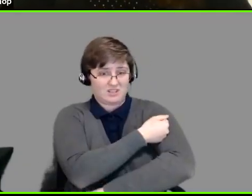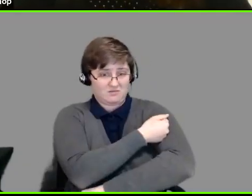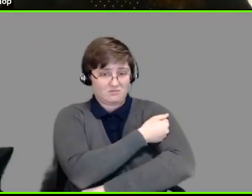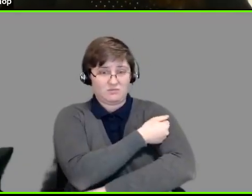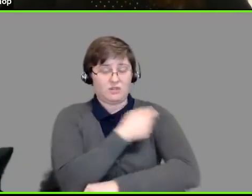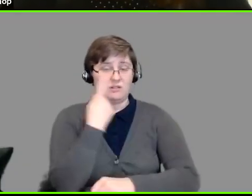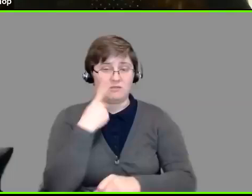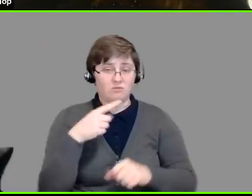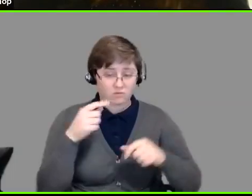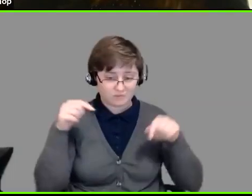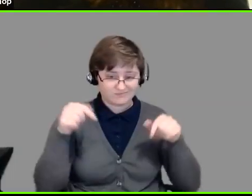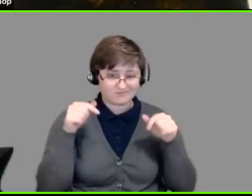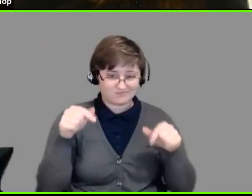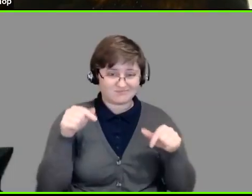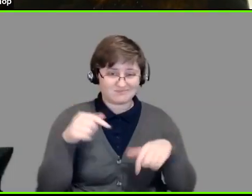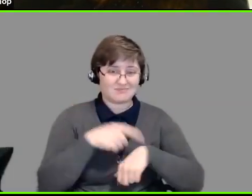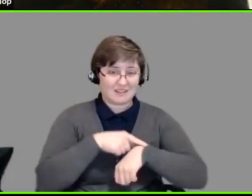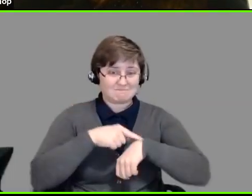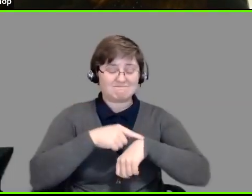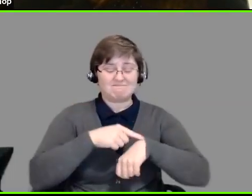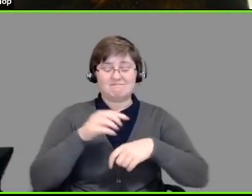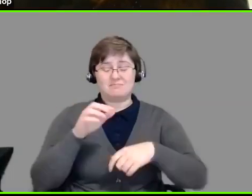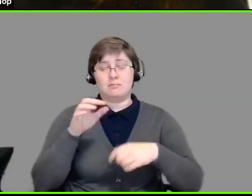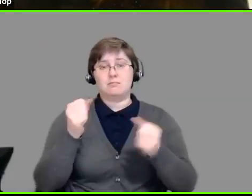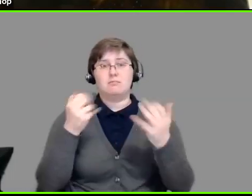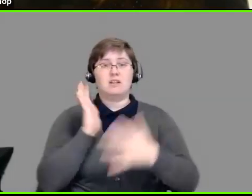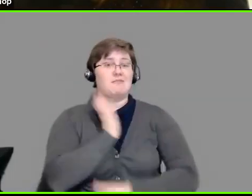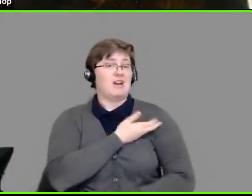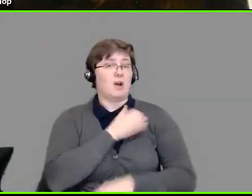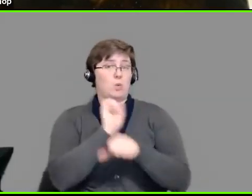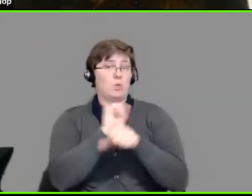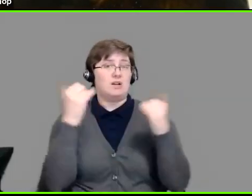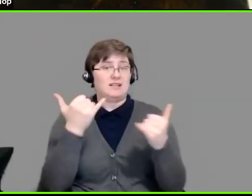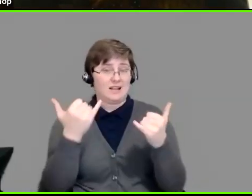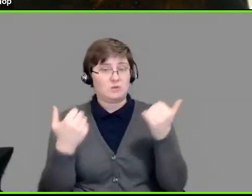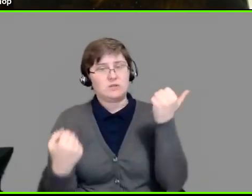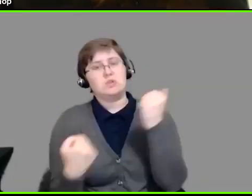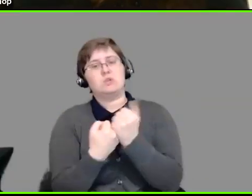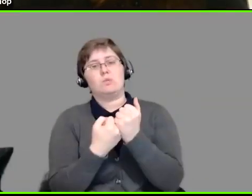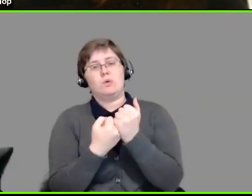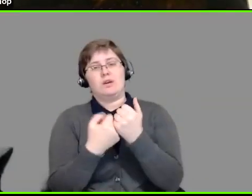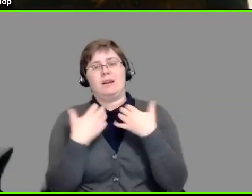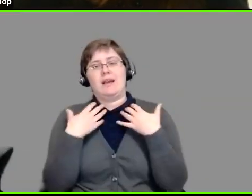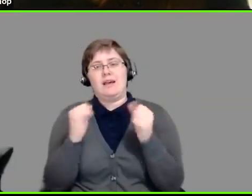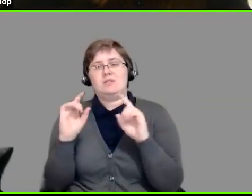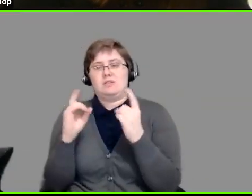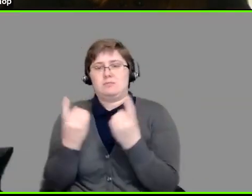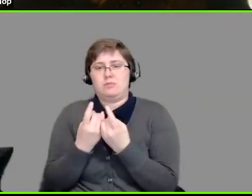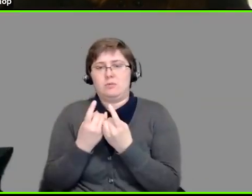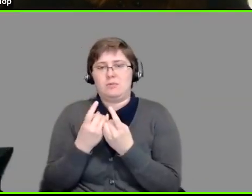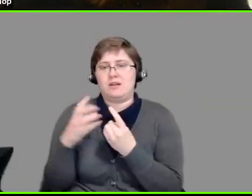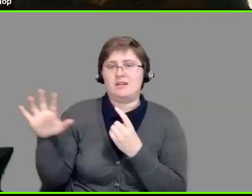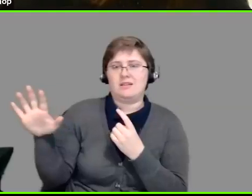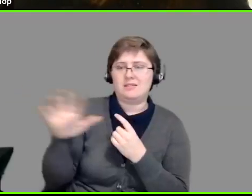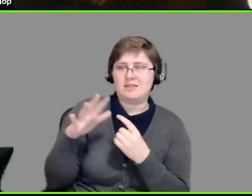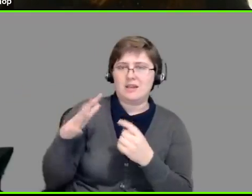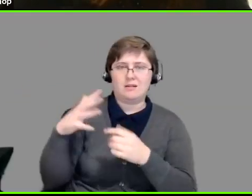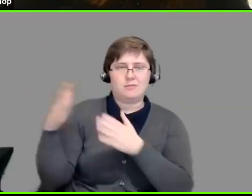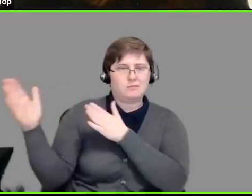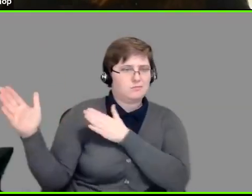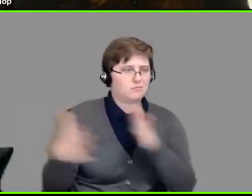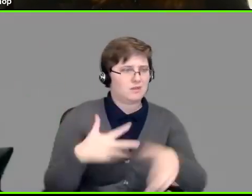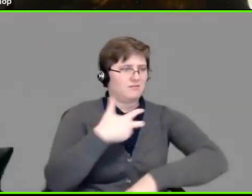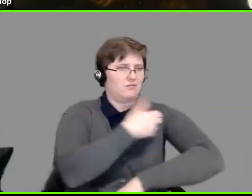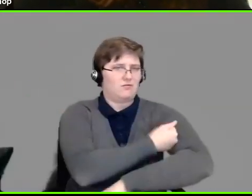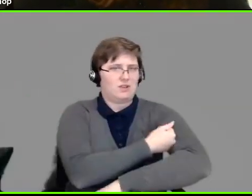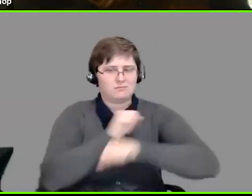vaccinations for COVID-19, much of the EOC's efforts are in support of the health department's mass vaccination for